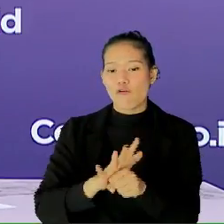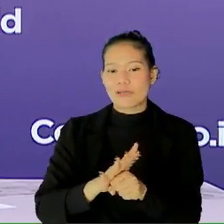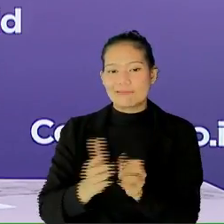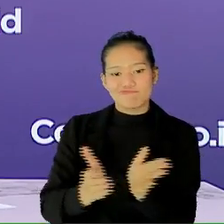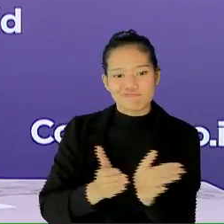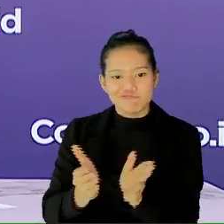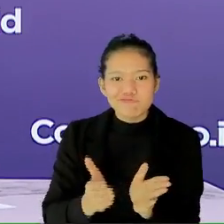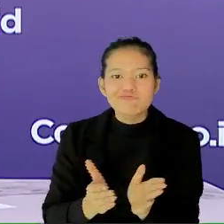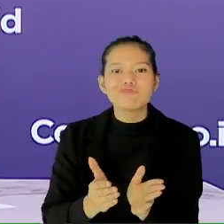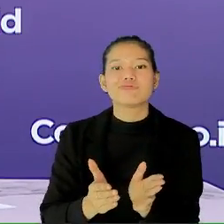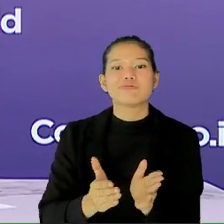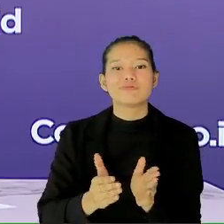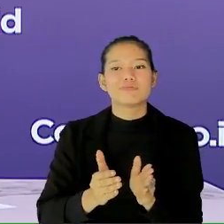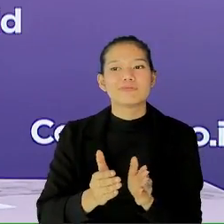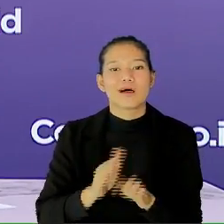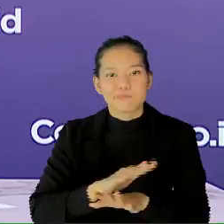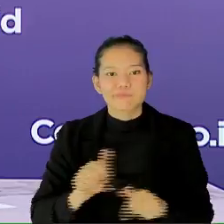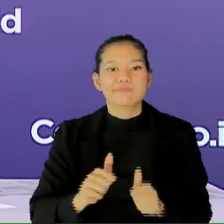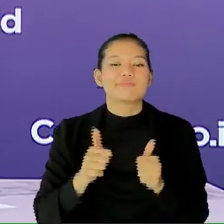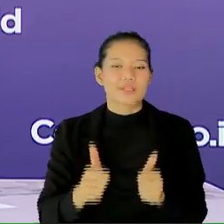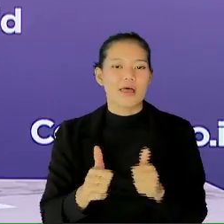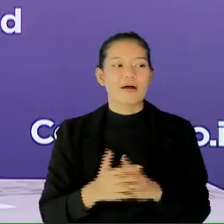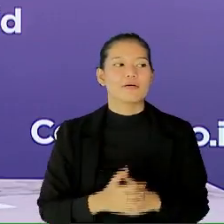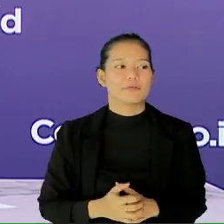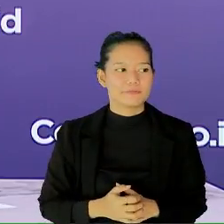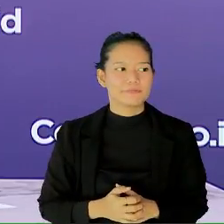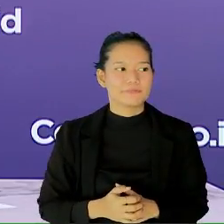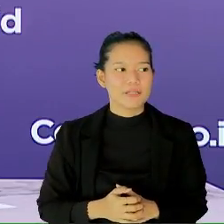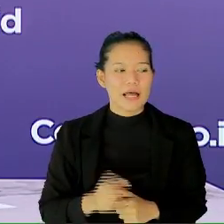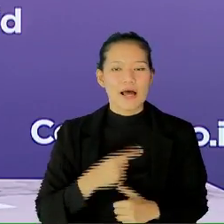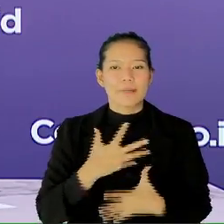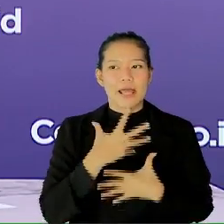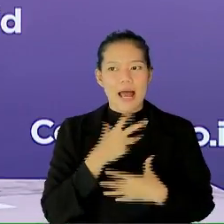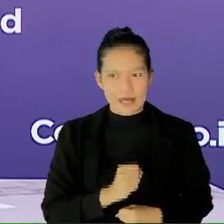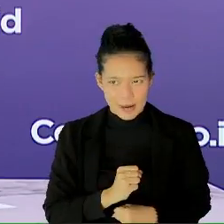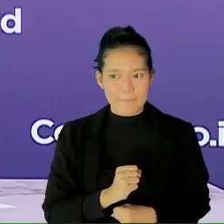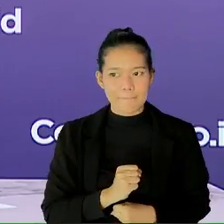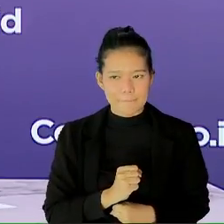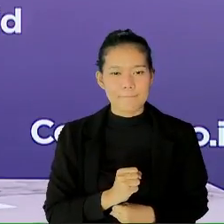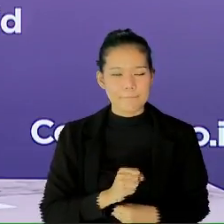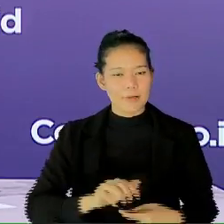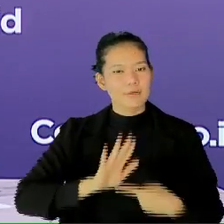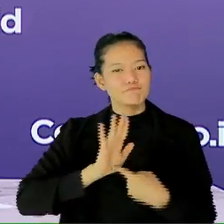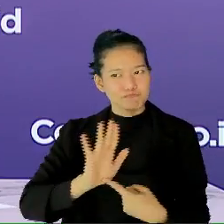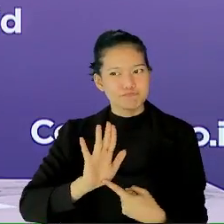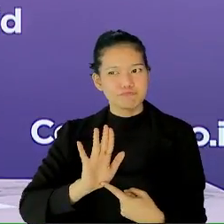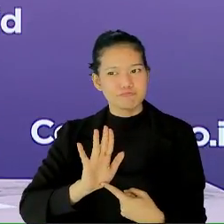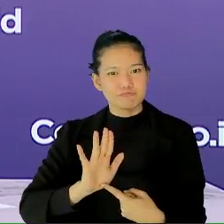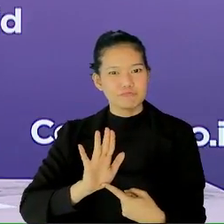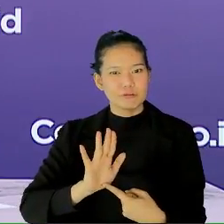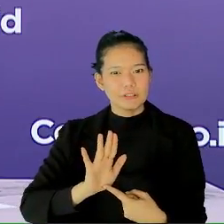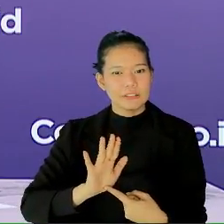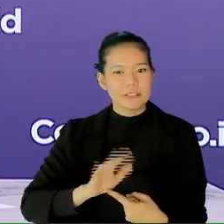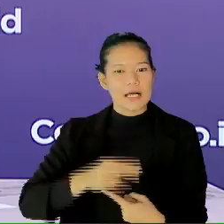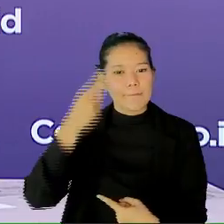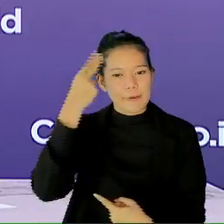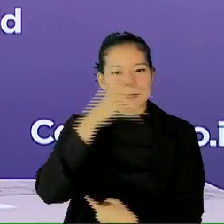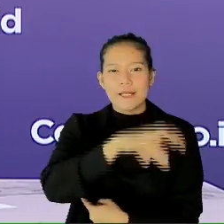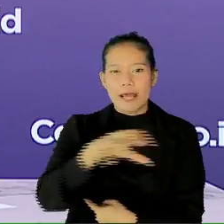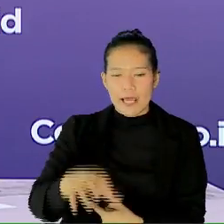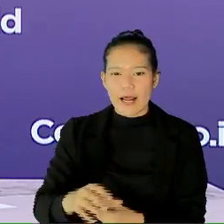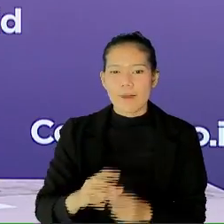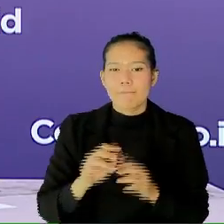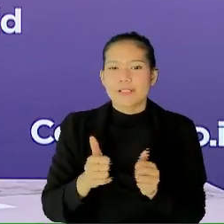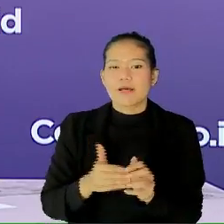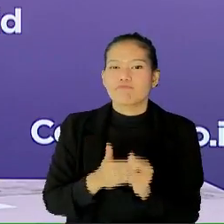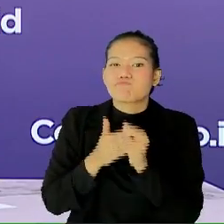for 1.5 years now, and we hope that given that fact, regional leaders are able to read the